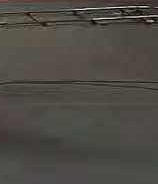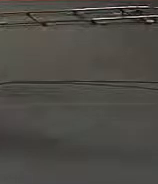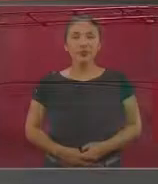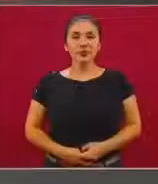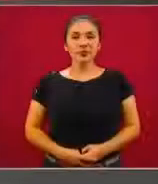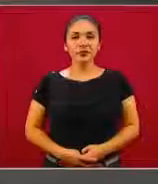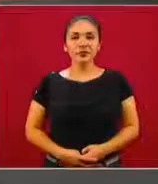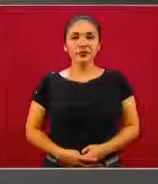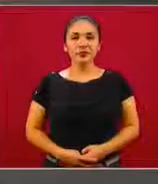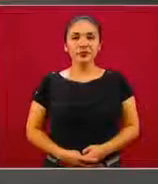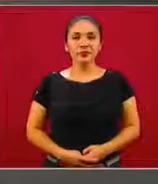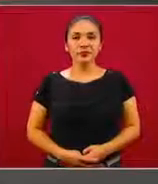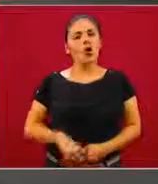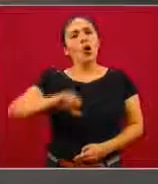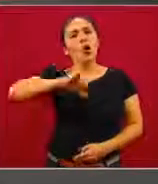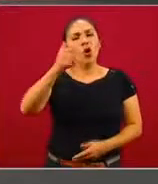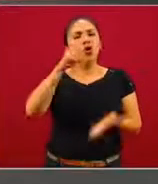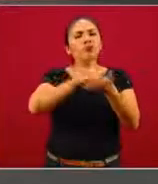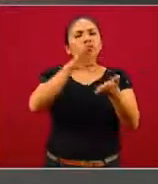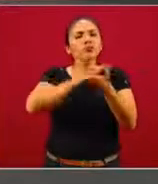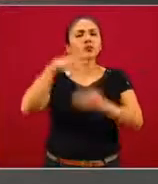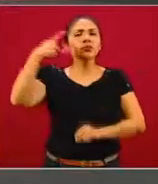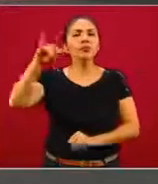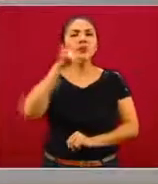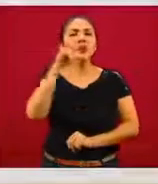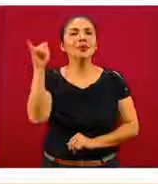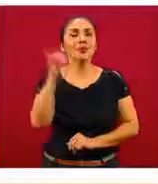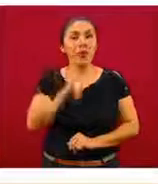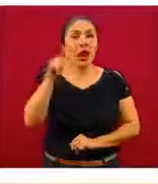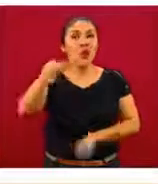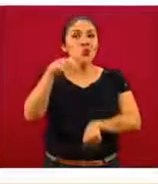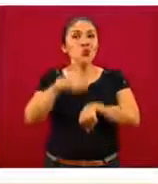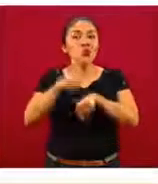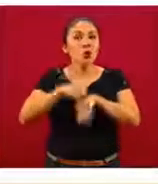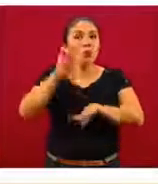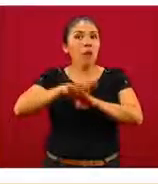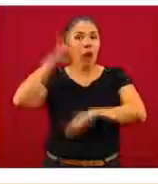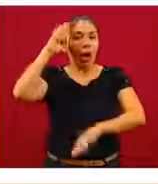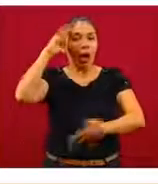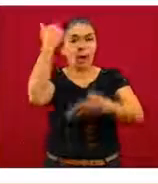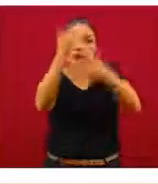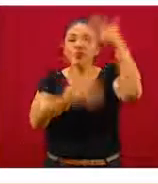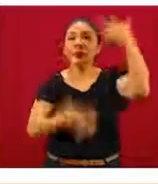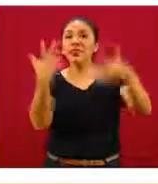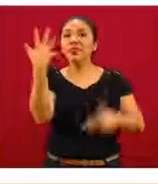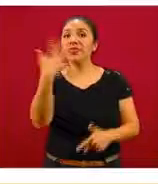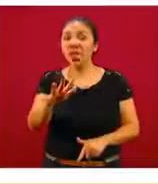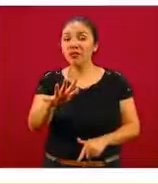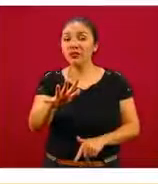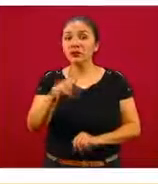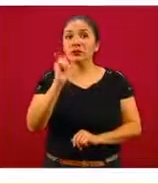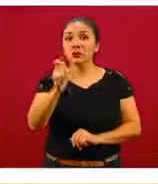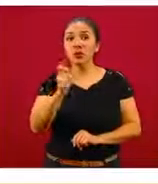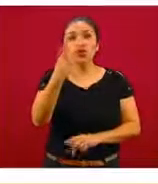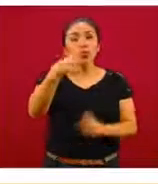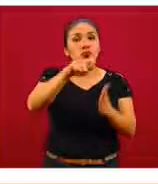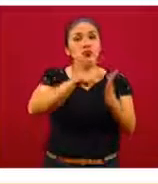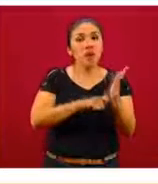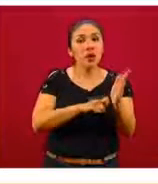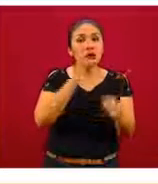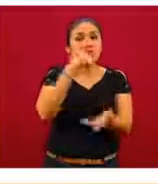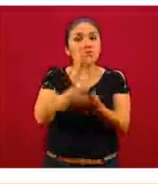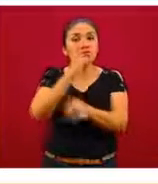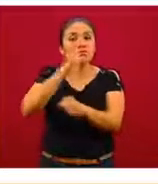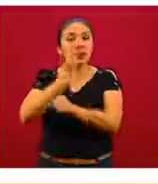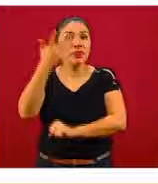and the other one came out in the Lancet, which is a larger journal. So there were 10 cases reported in Italy just